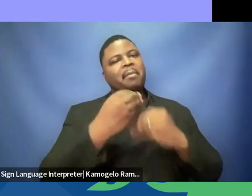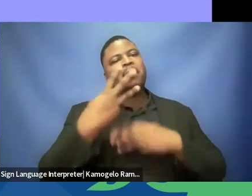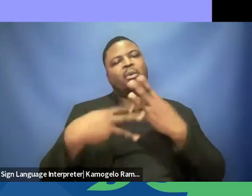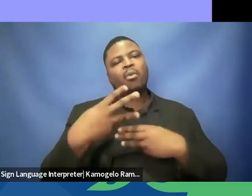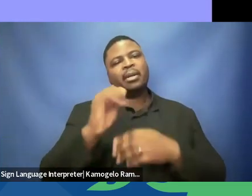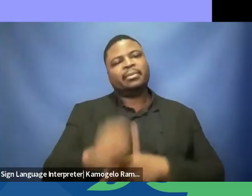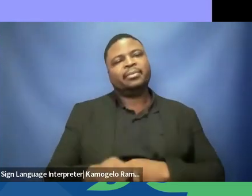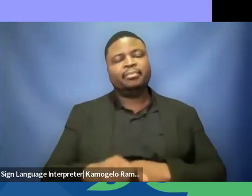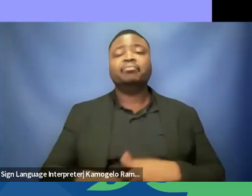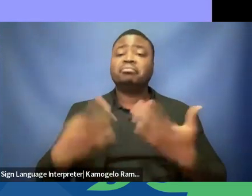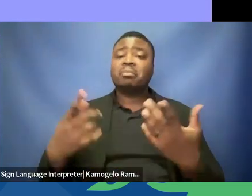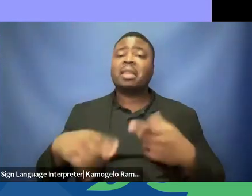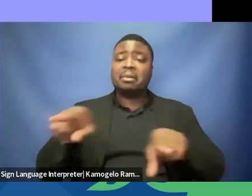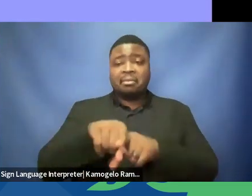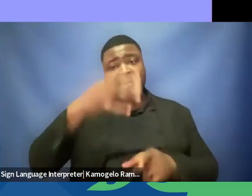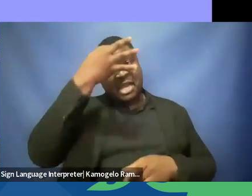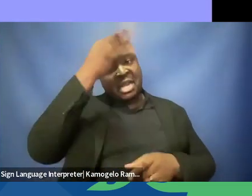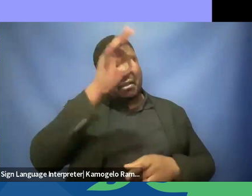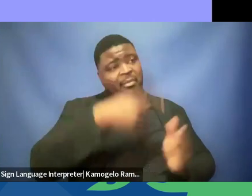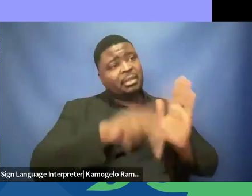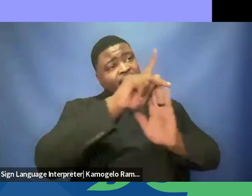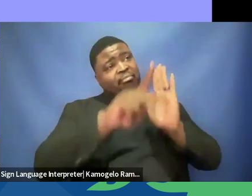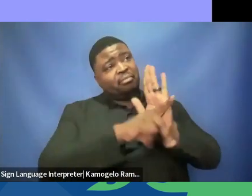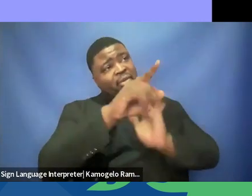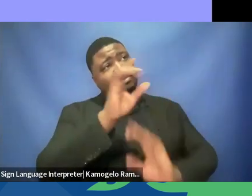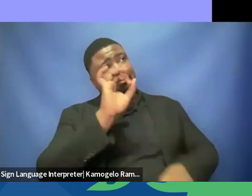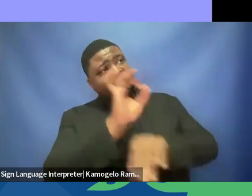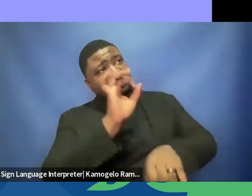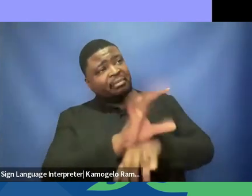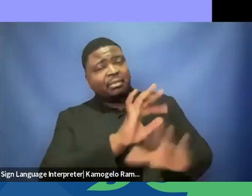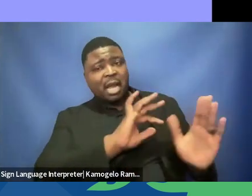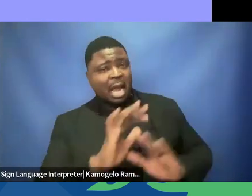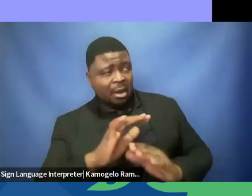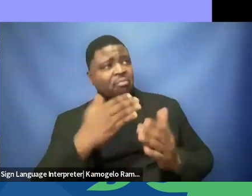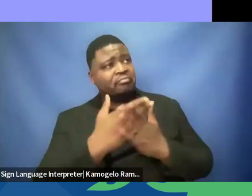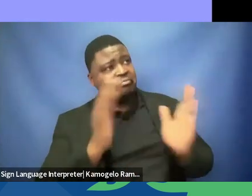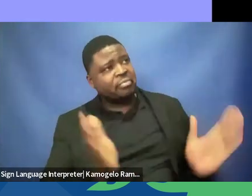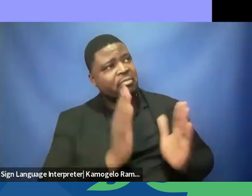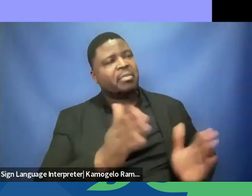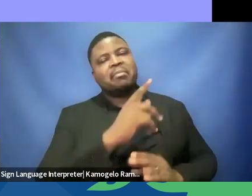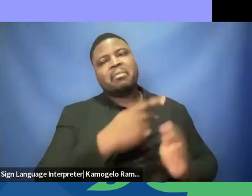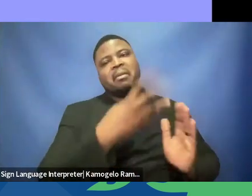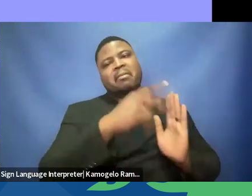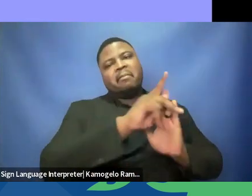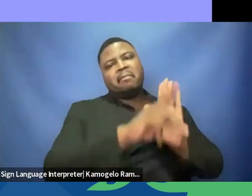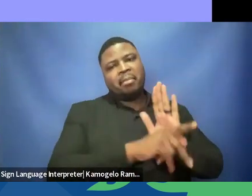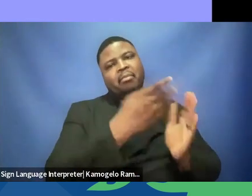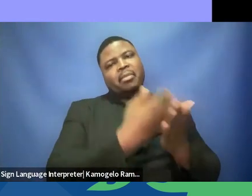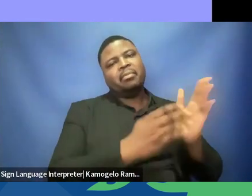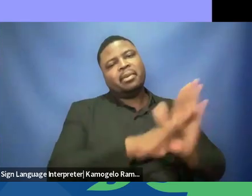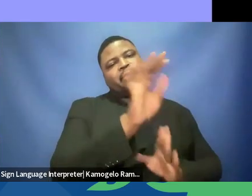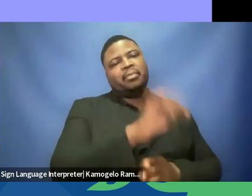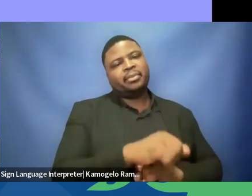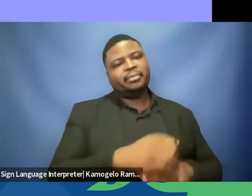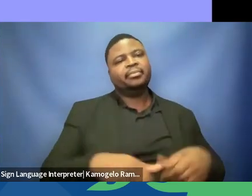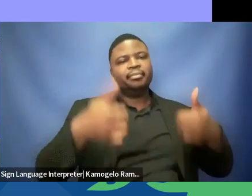So we influenced policy and media narratives. We also positioned MEWA as a key reference point. Sustainability, we also